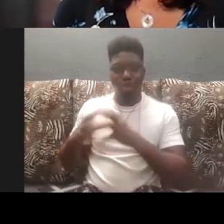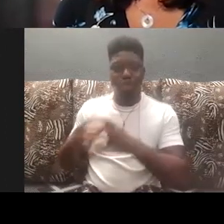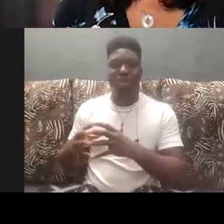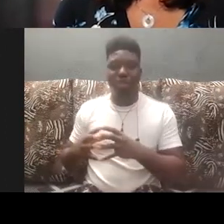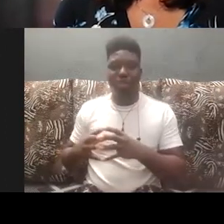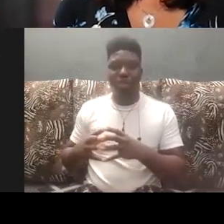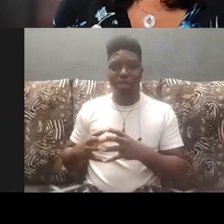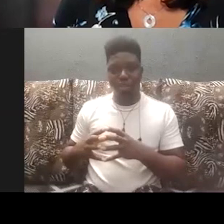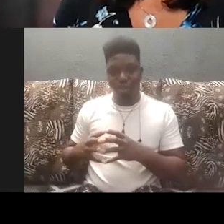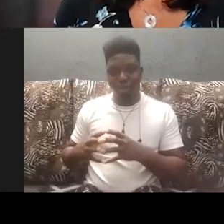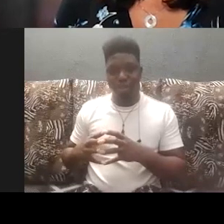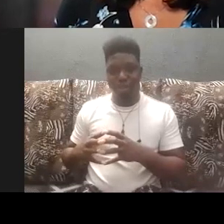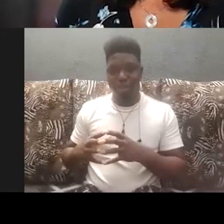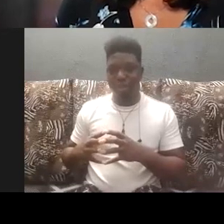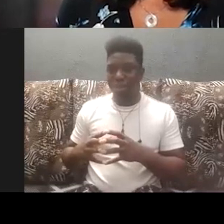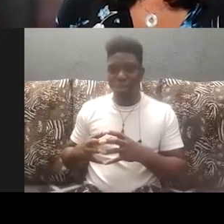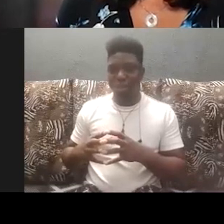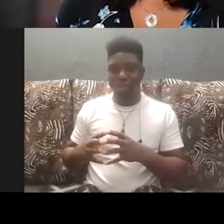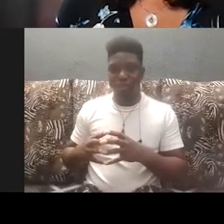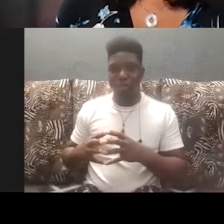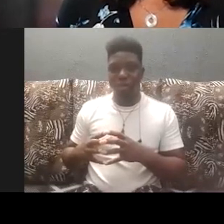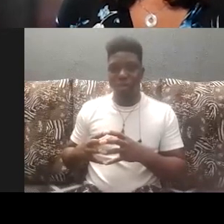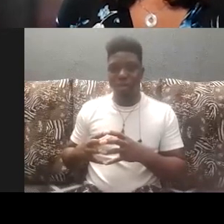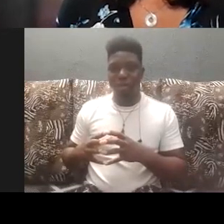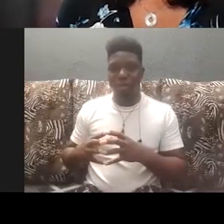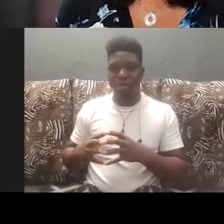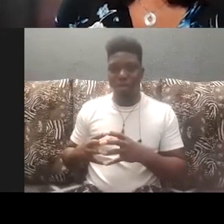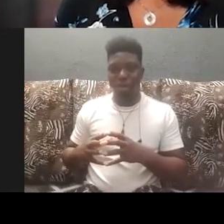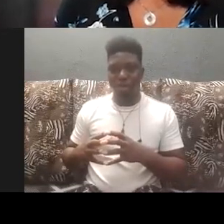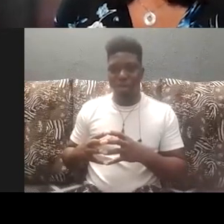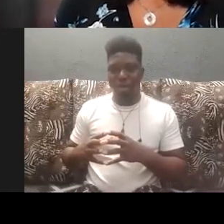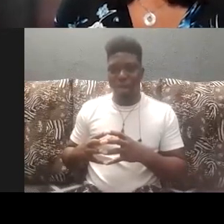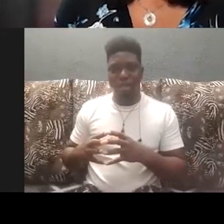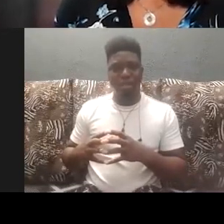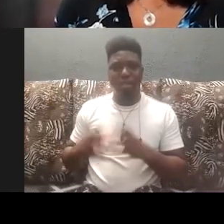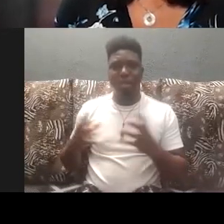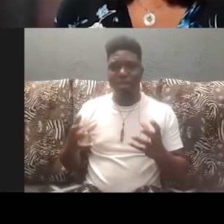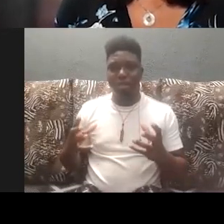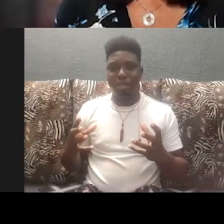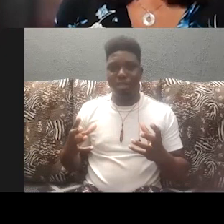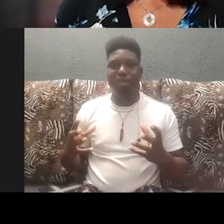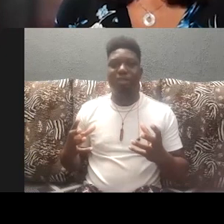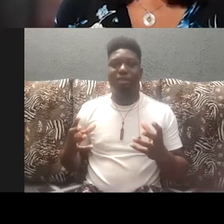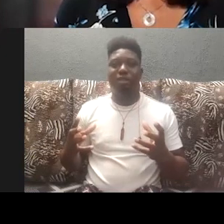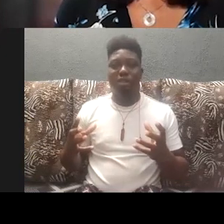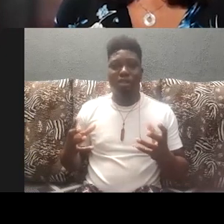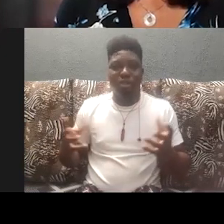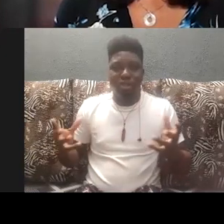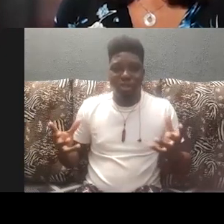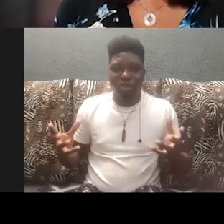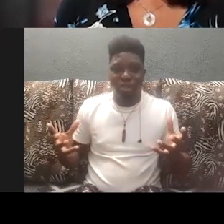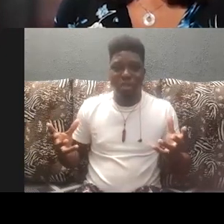treat this person is really, really not okay. And this disability is